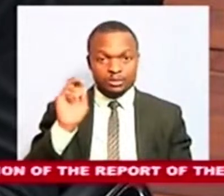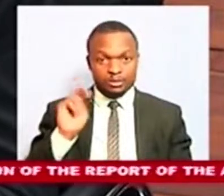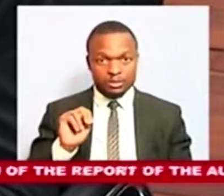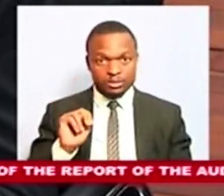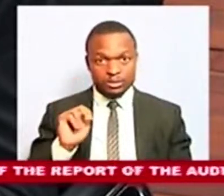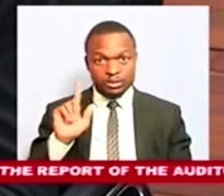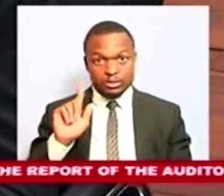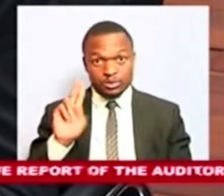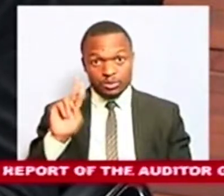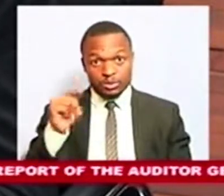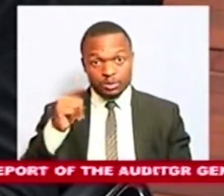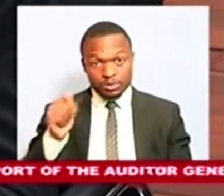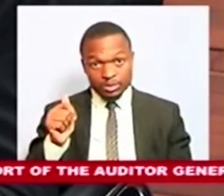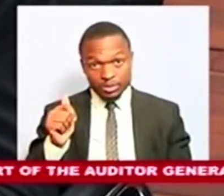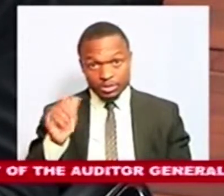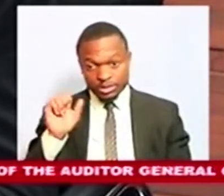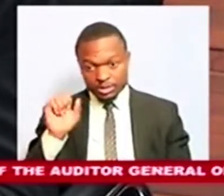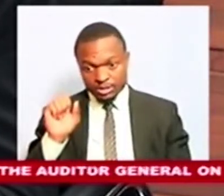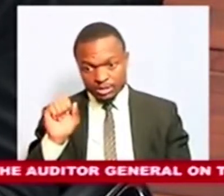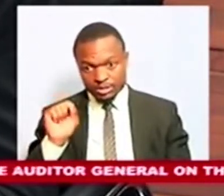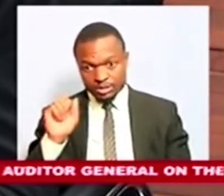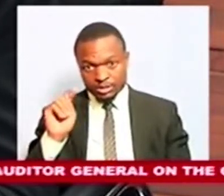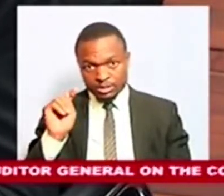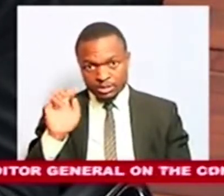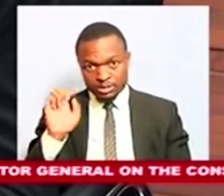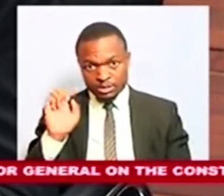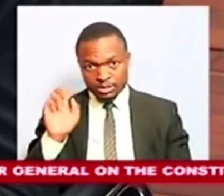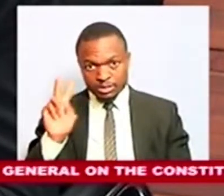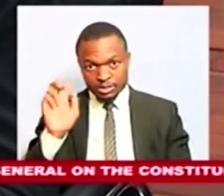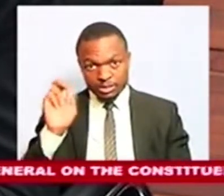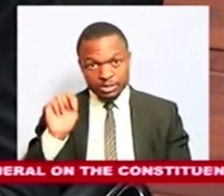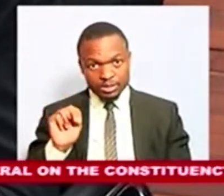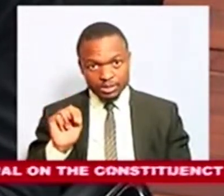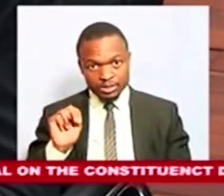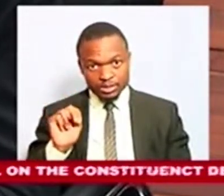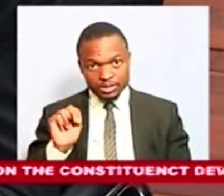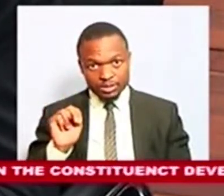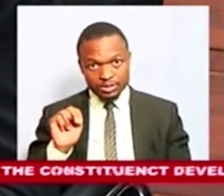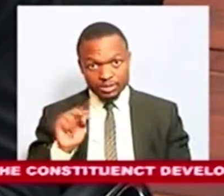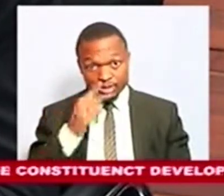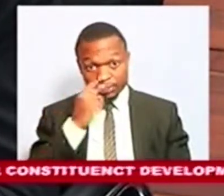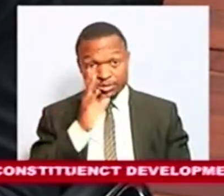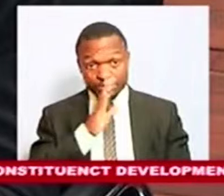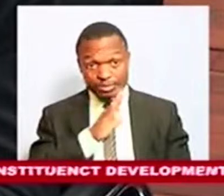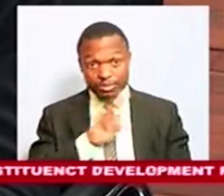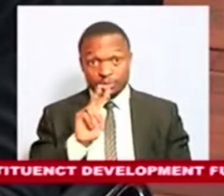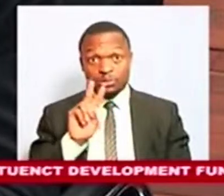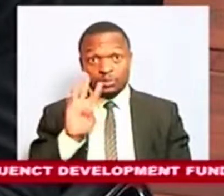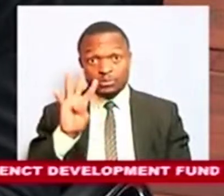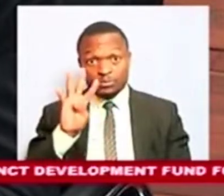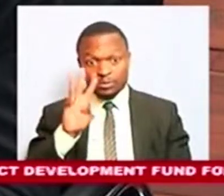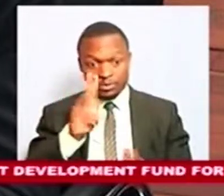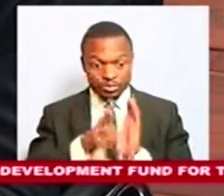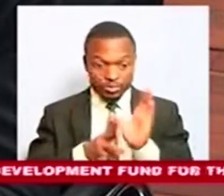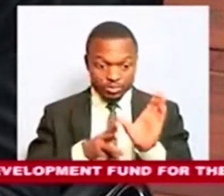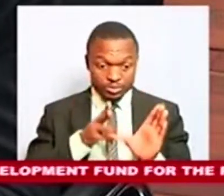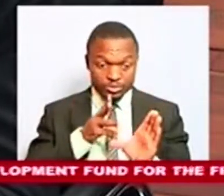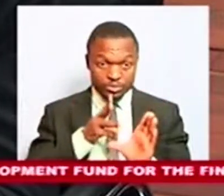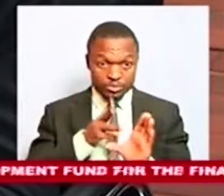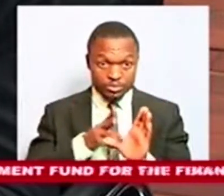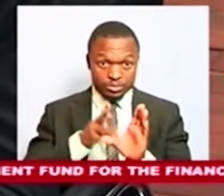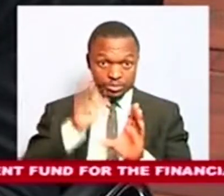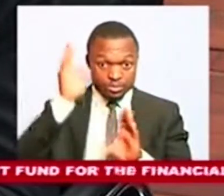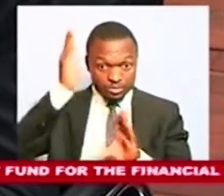Chengo. Yeah, are you there, Chair? On 24th May? 24th May? Yeah,